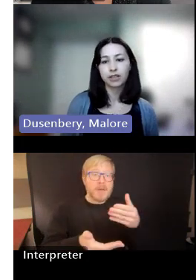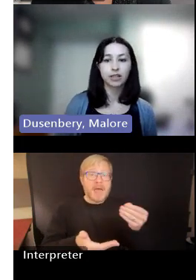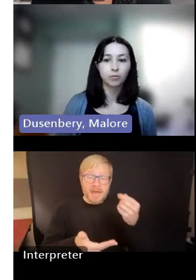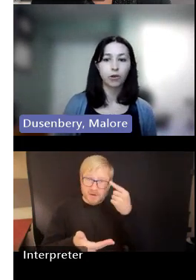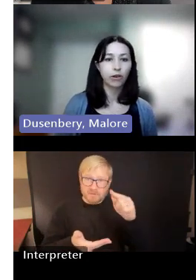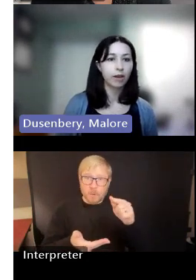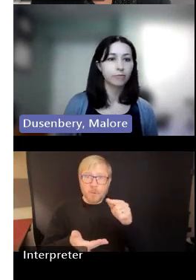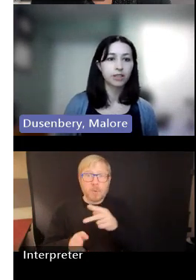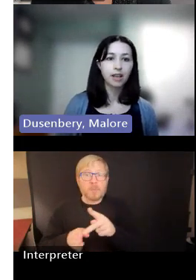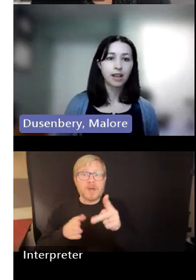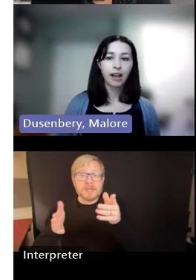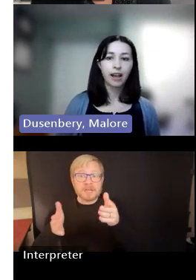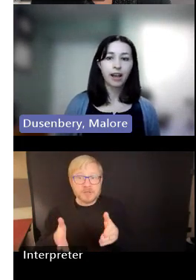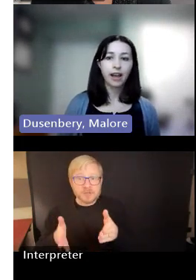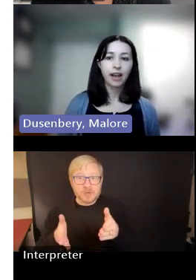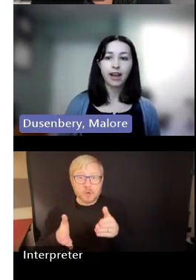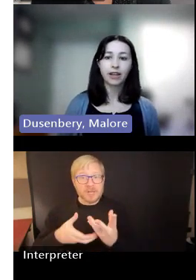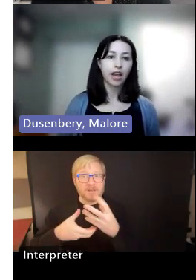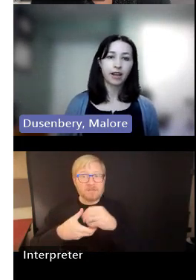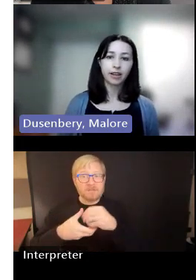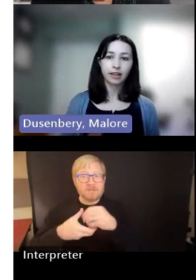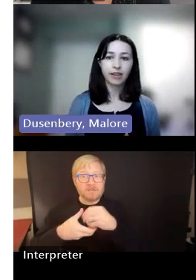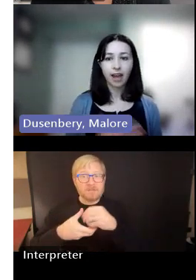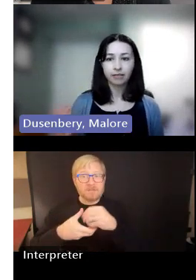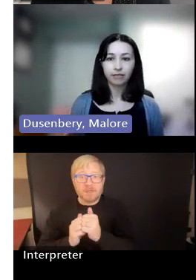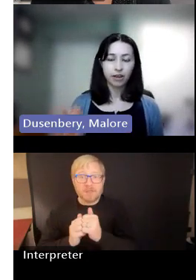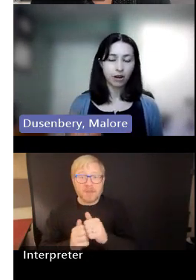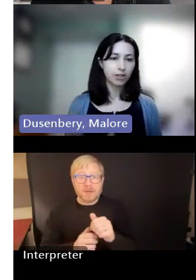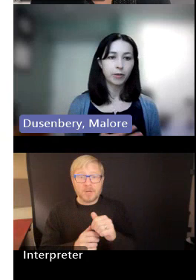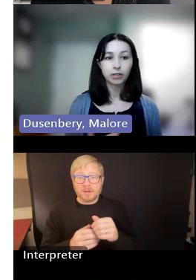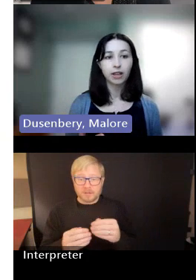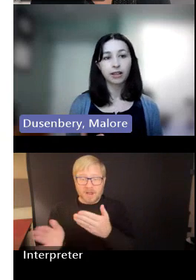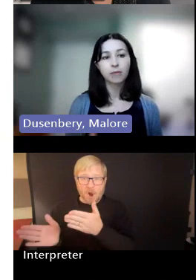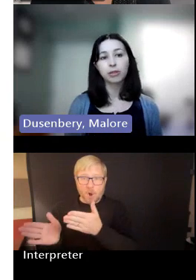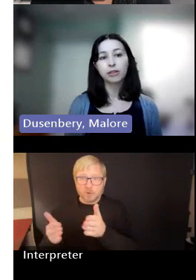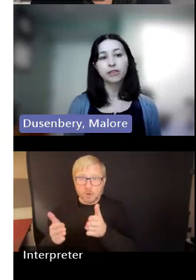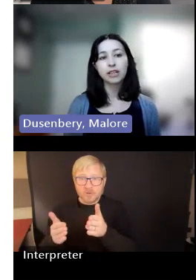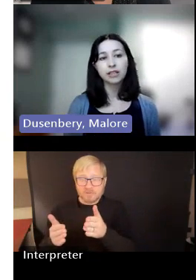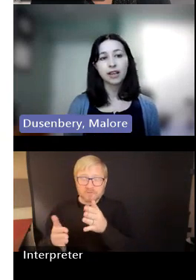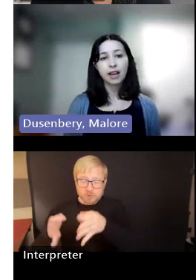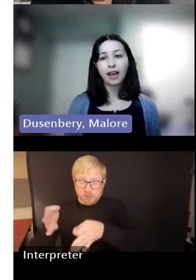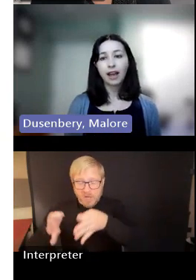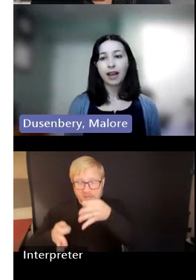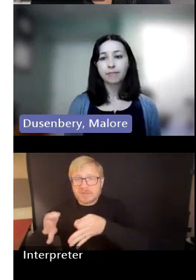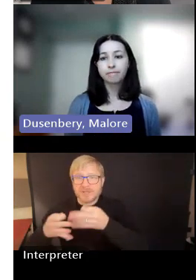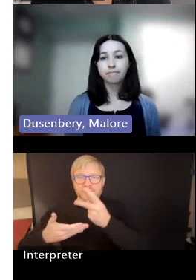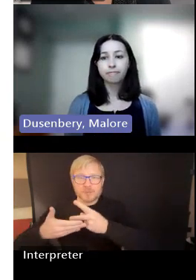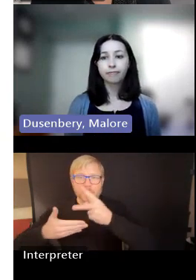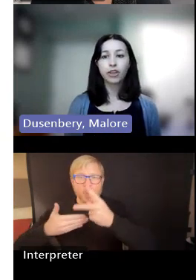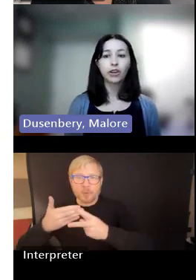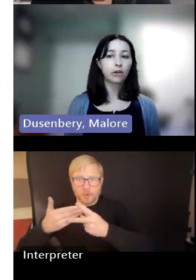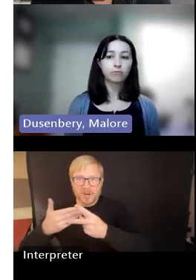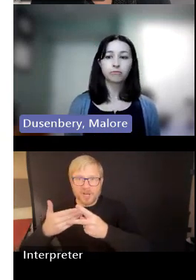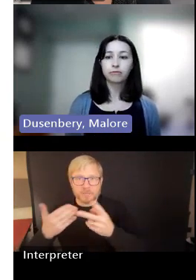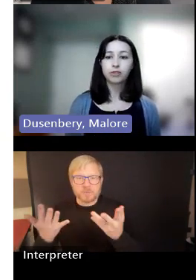alternative justice programs, and just highlighting that, a couple of these,